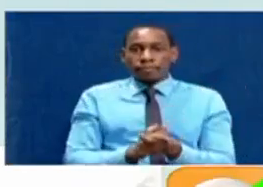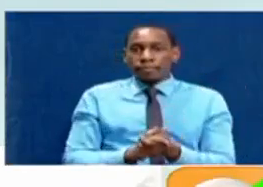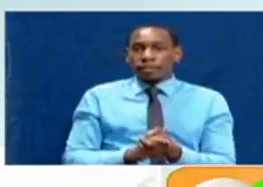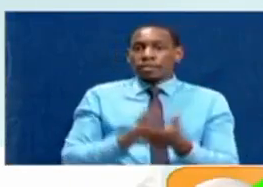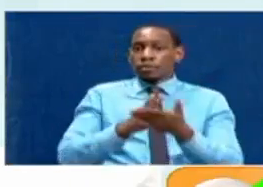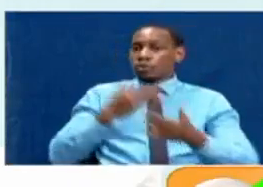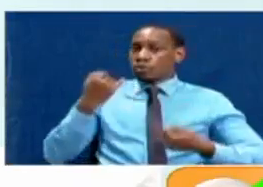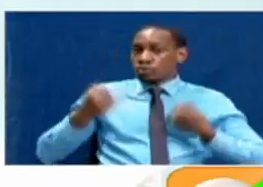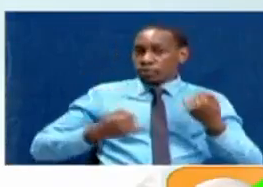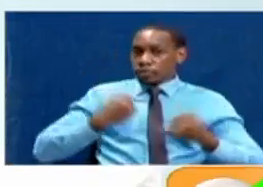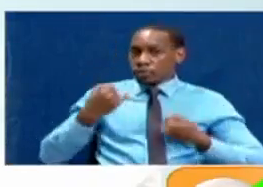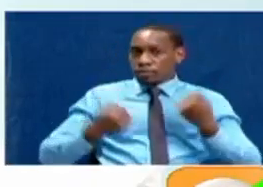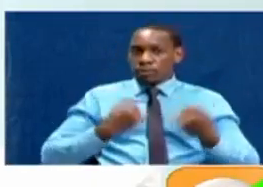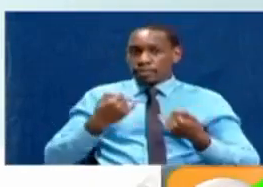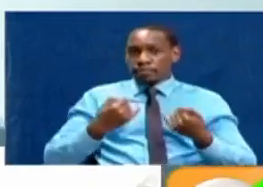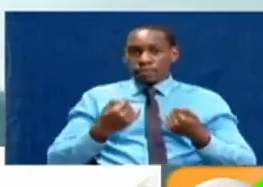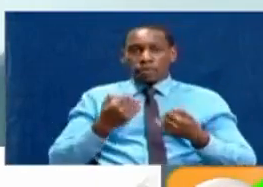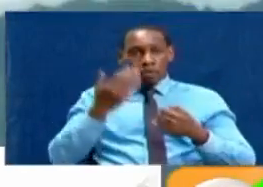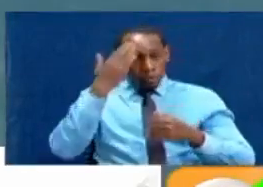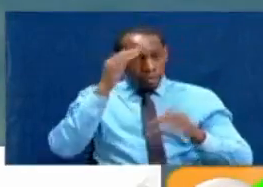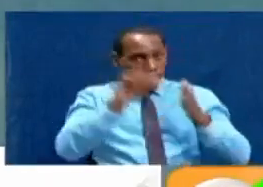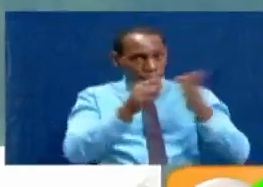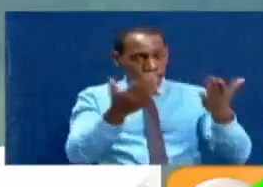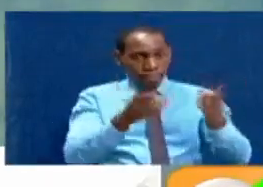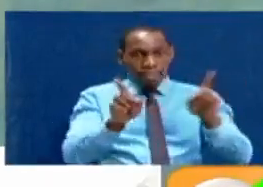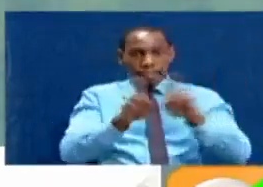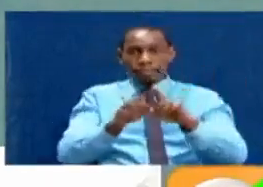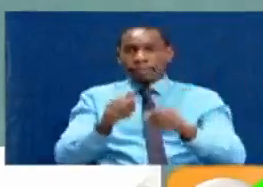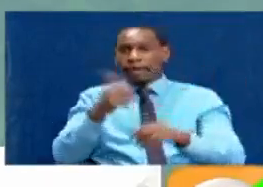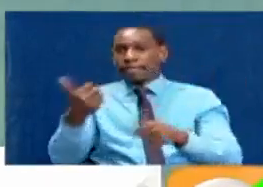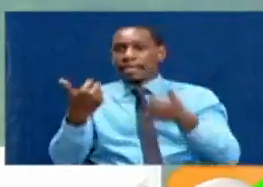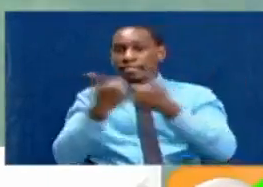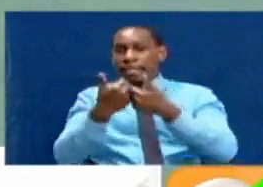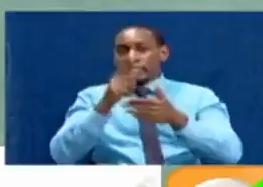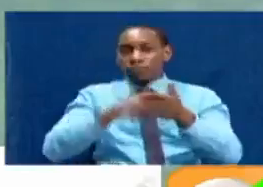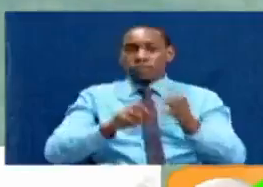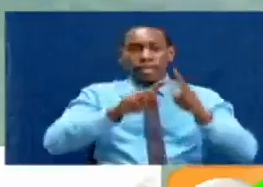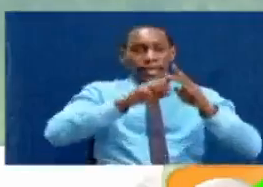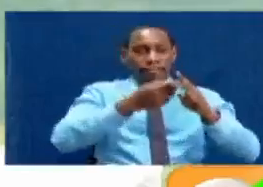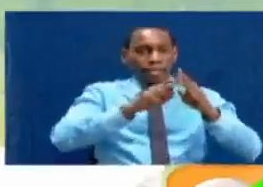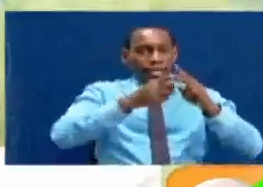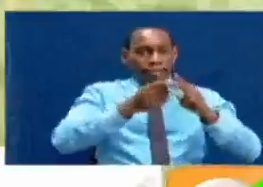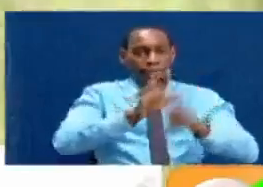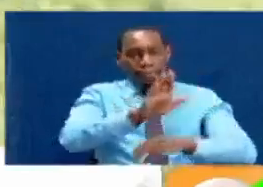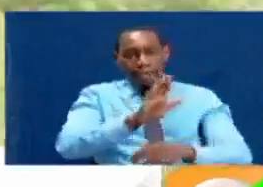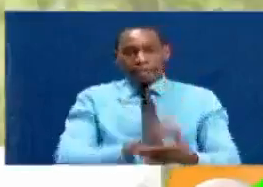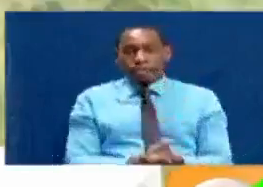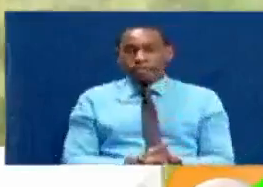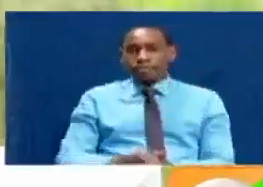is the excitement of finding the problem. Then there is the challenge of fixing it up.